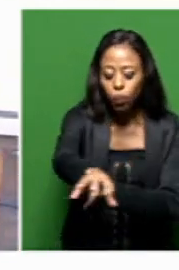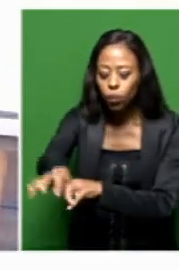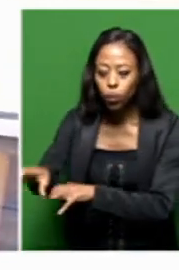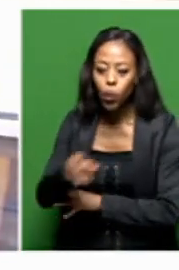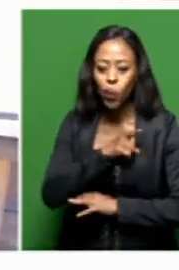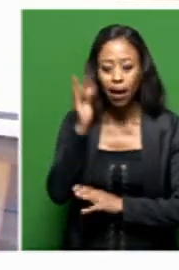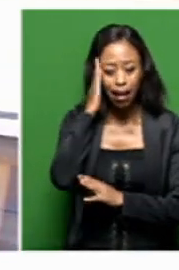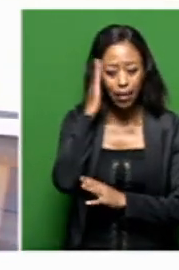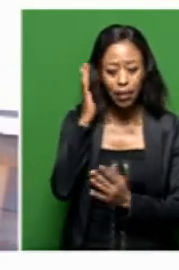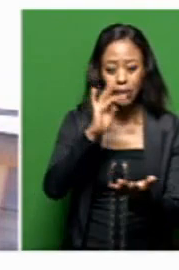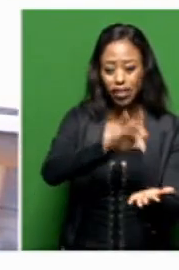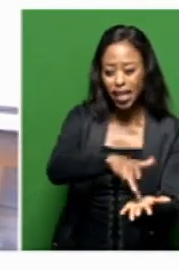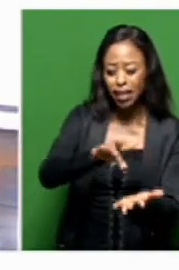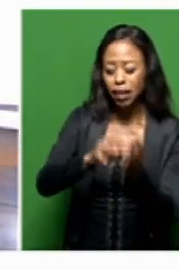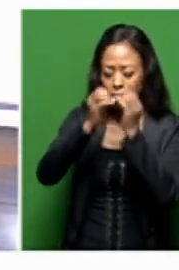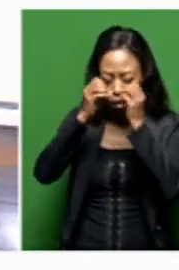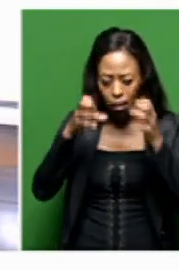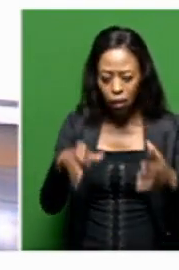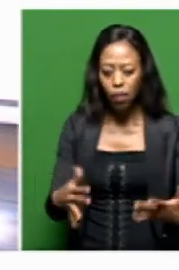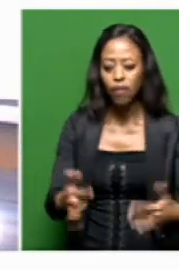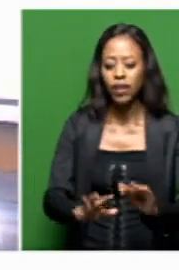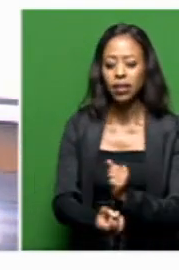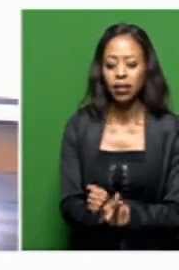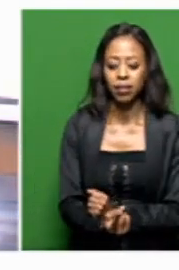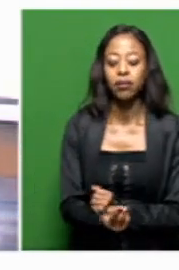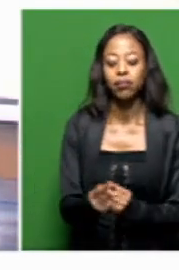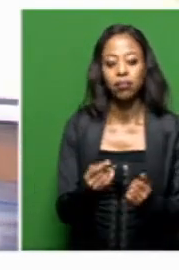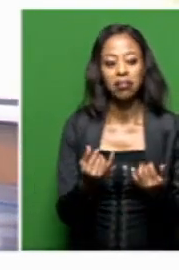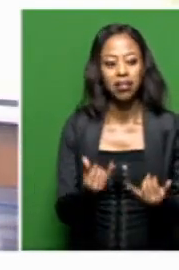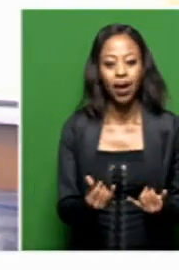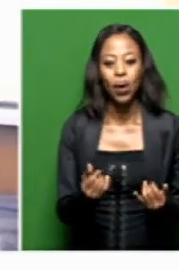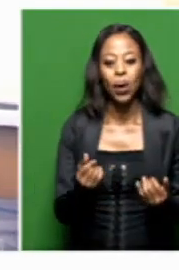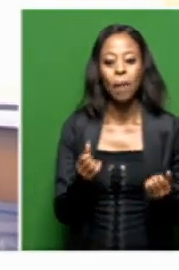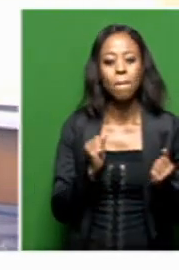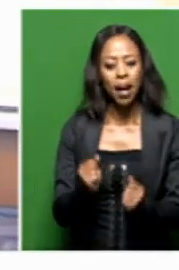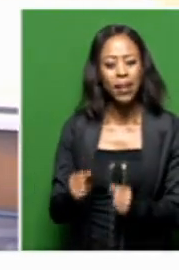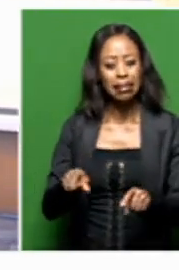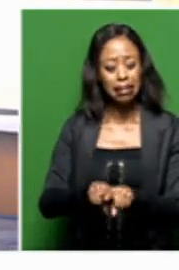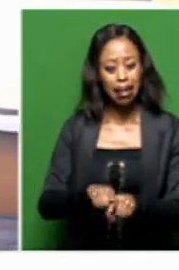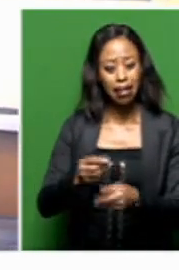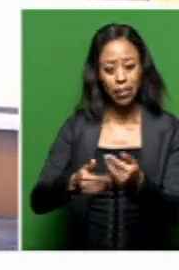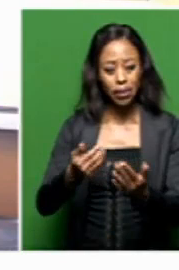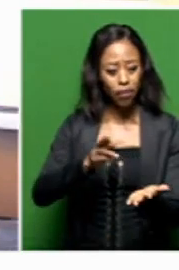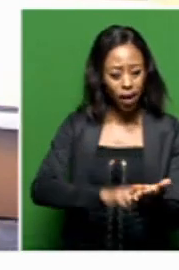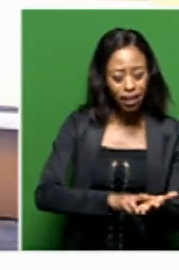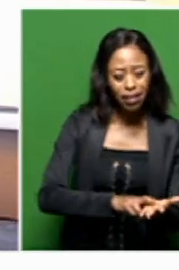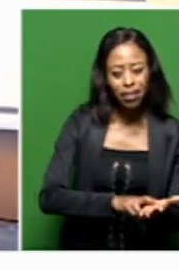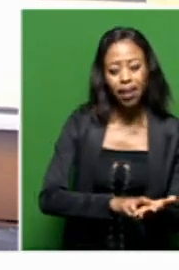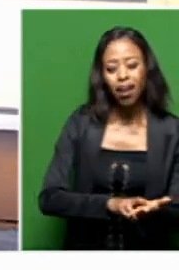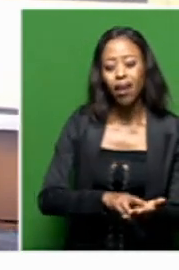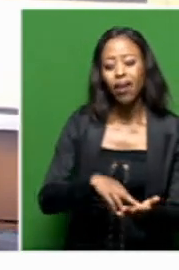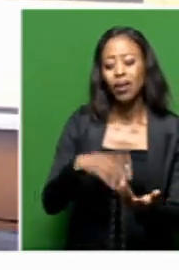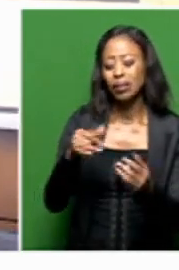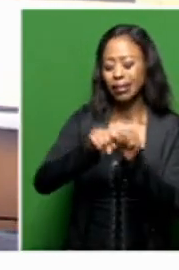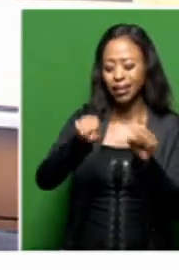were lots of pop-up centers. Do you go through the process again of registering on the